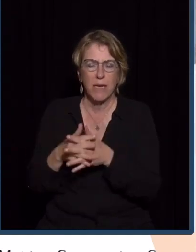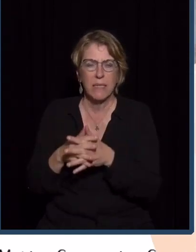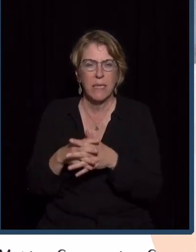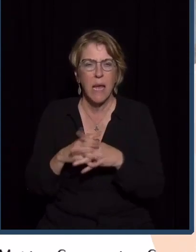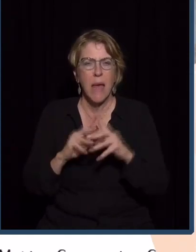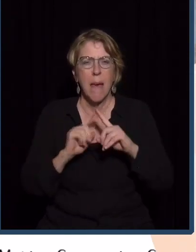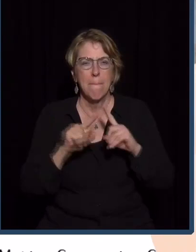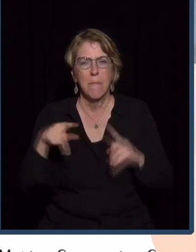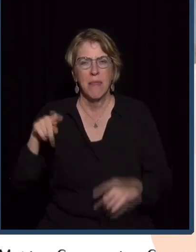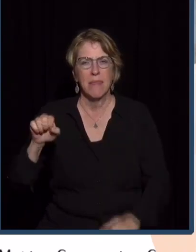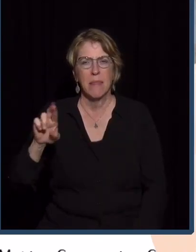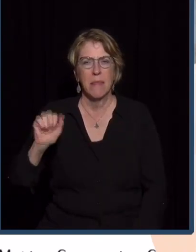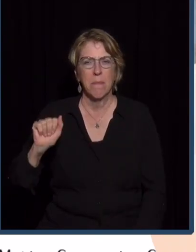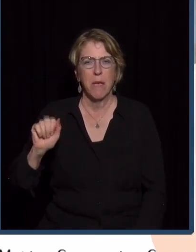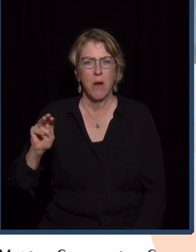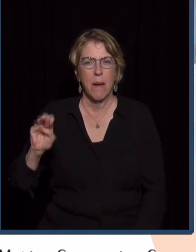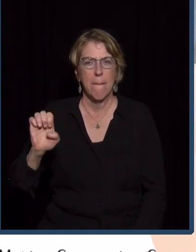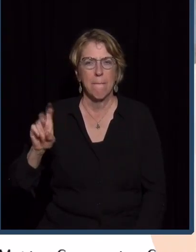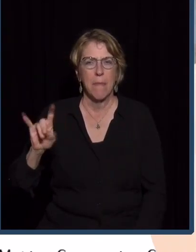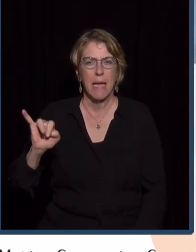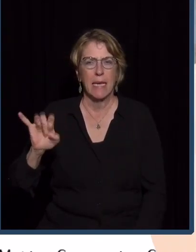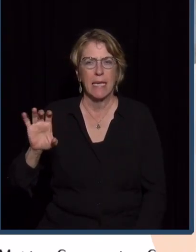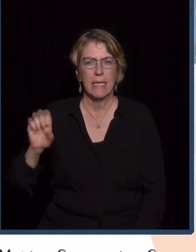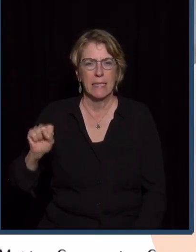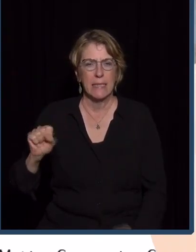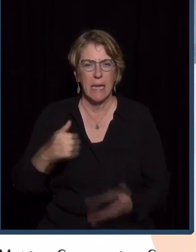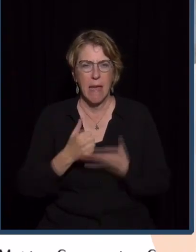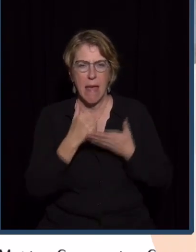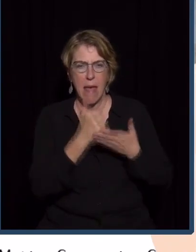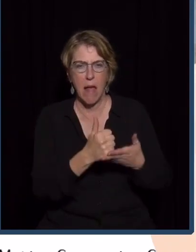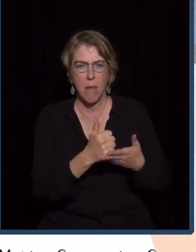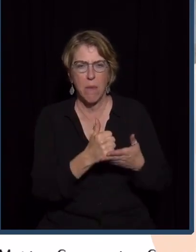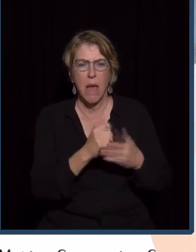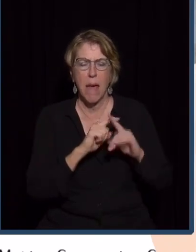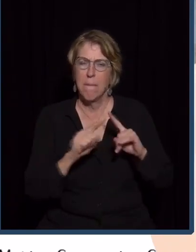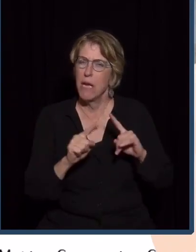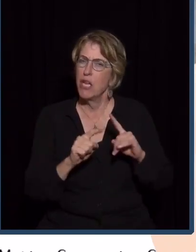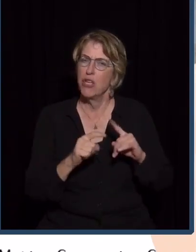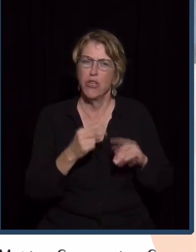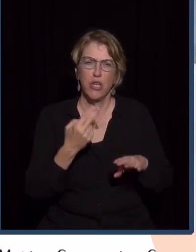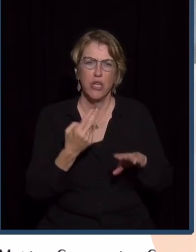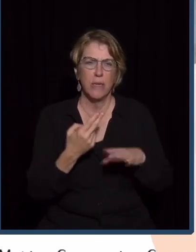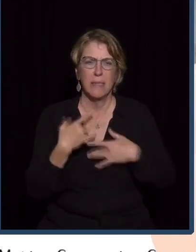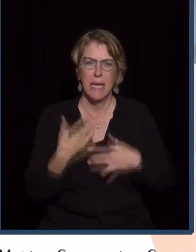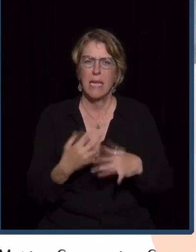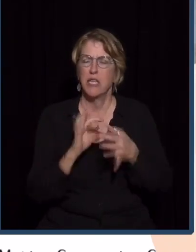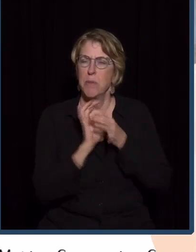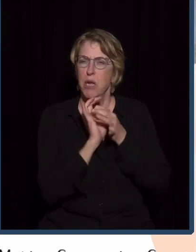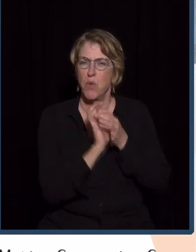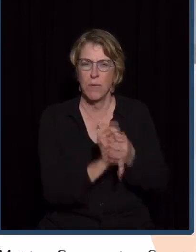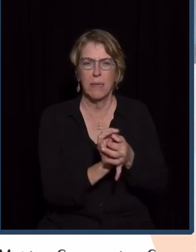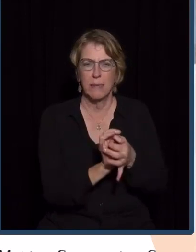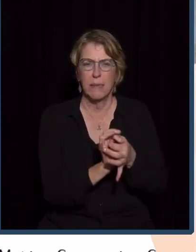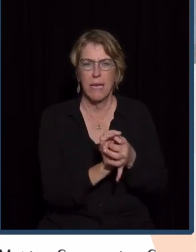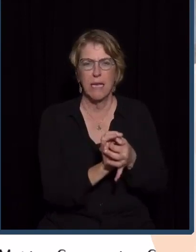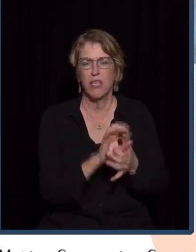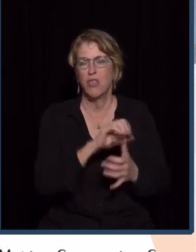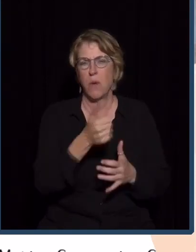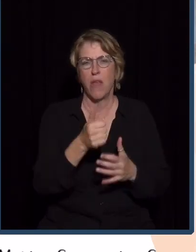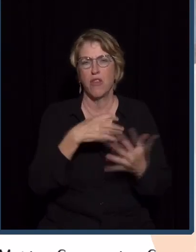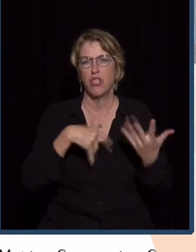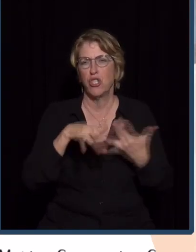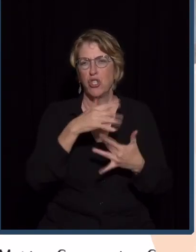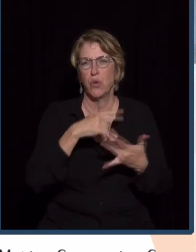serve underserved populations, generally that are affected by the social determinants of health. On our first home visit, a lot of what we saw